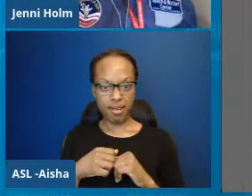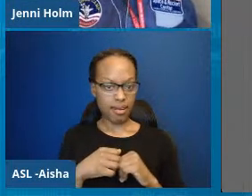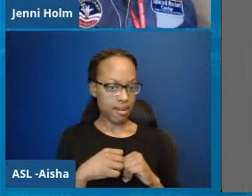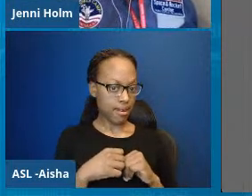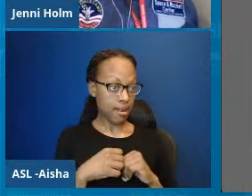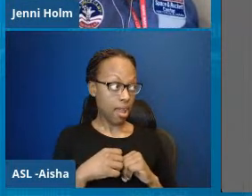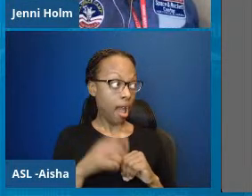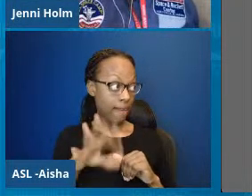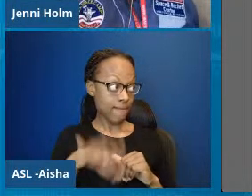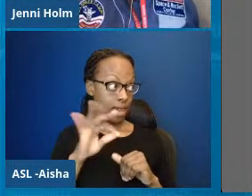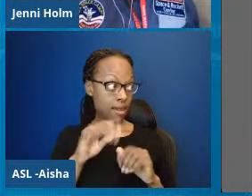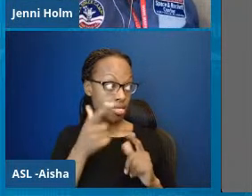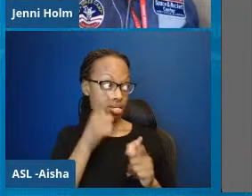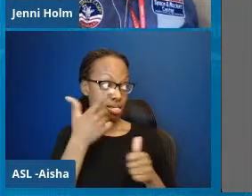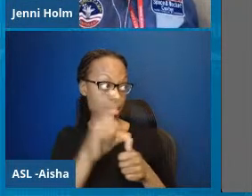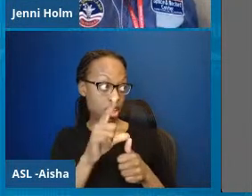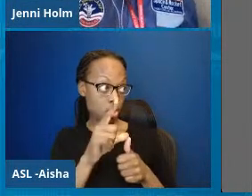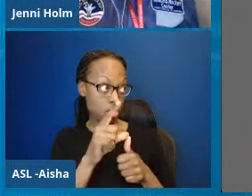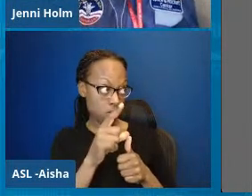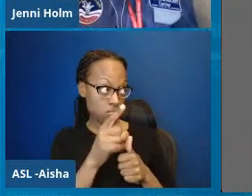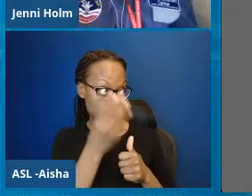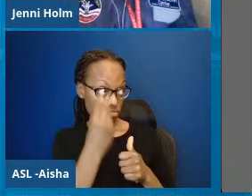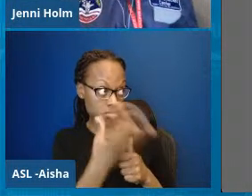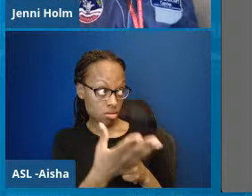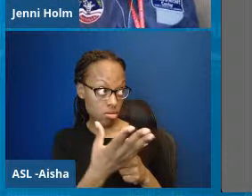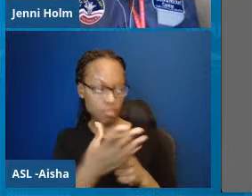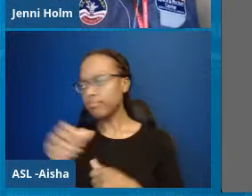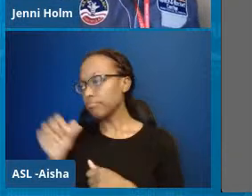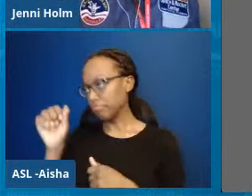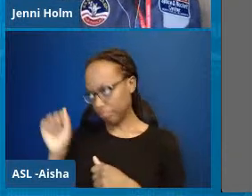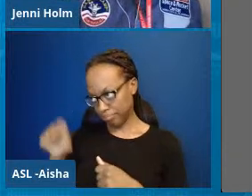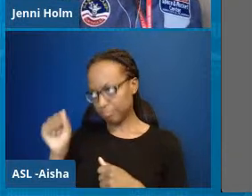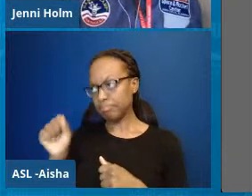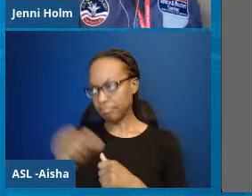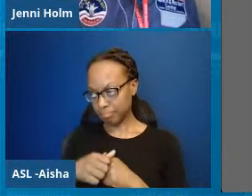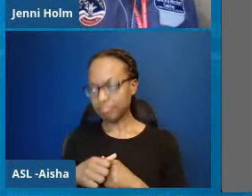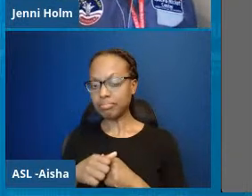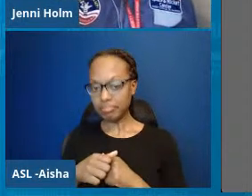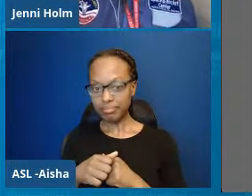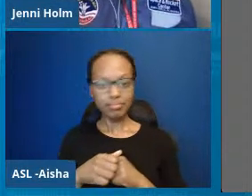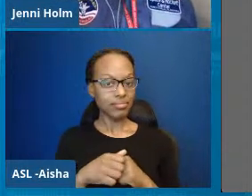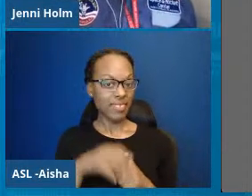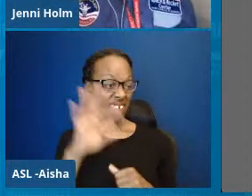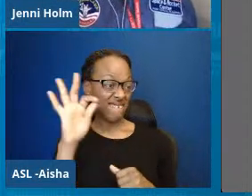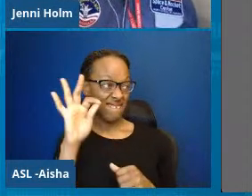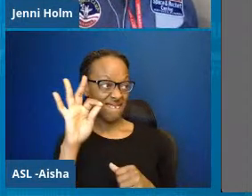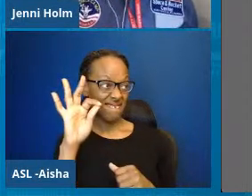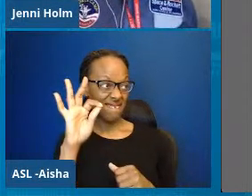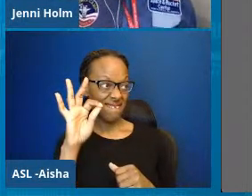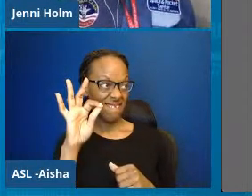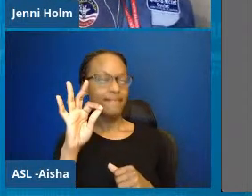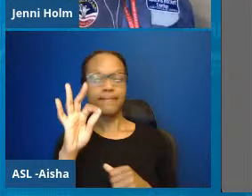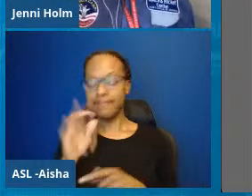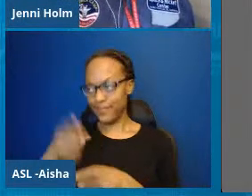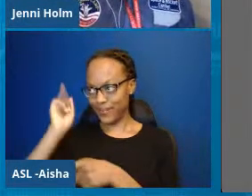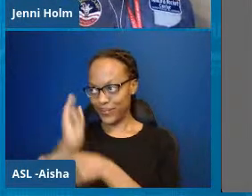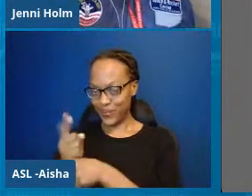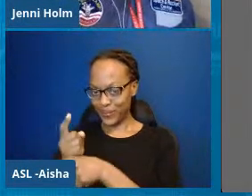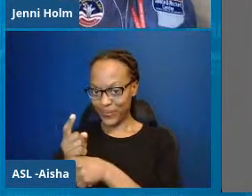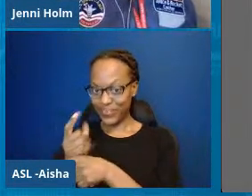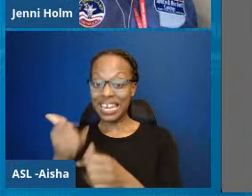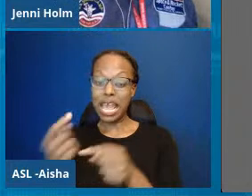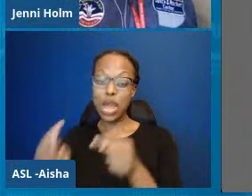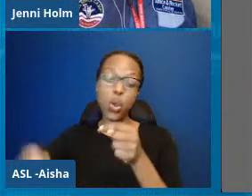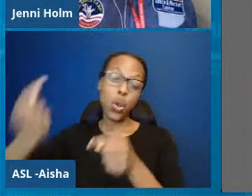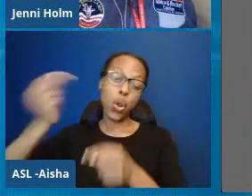Do I tell you? Yeah, why don't you go ahead and tell me, and then we're going to give John his own question. Go ahead. It's an F. That's right. So we go back to